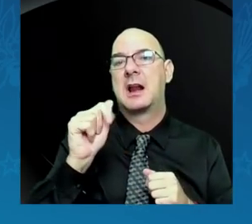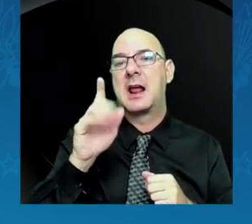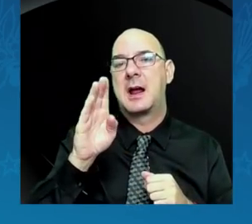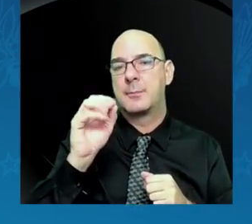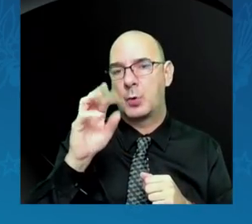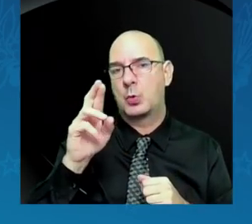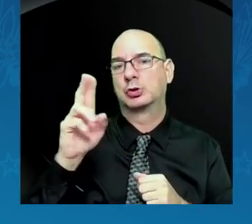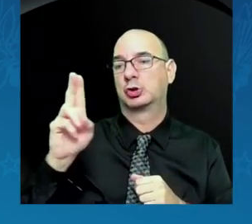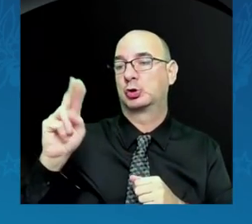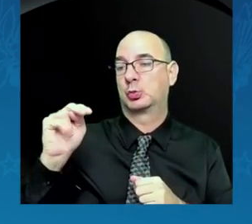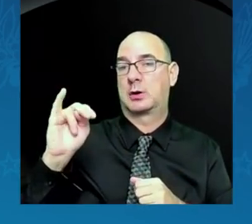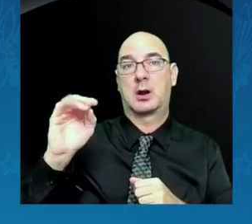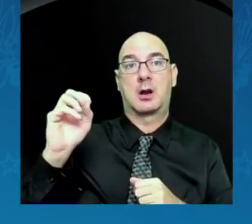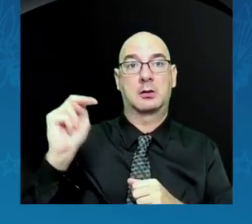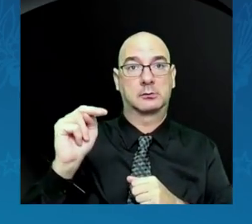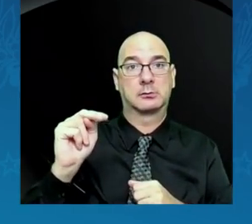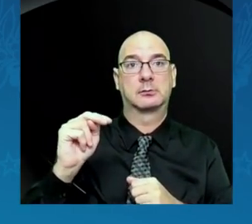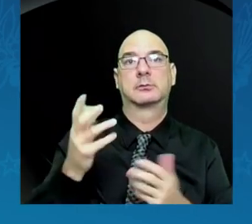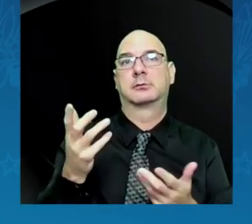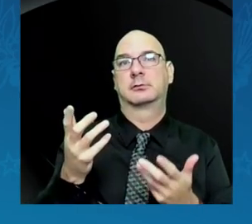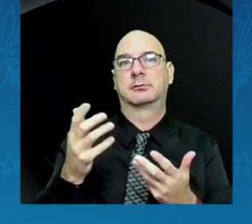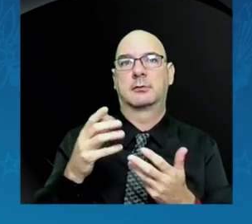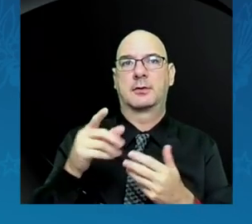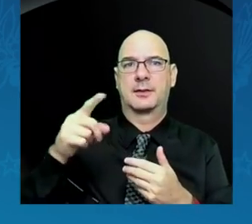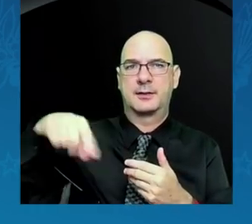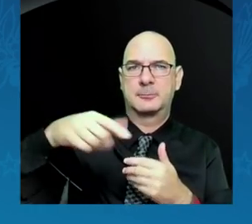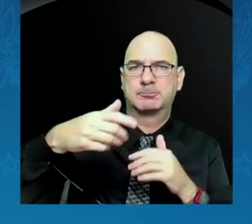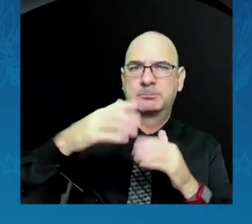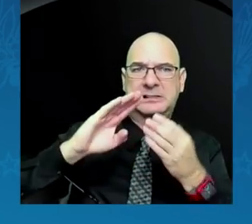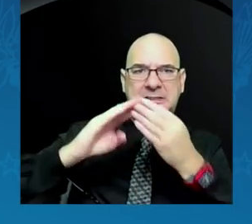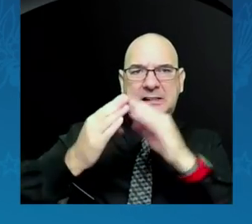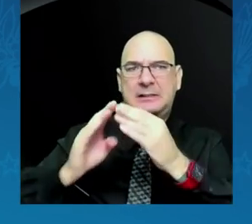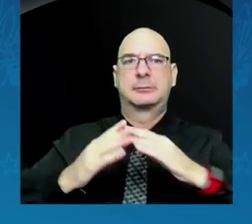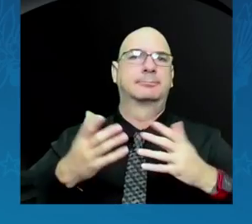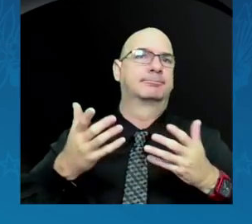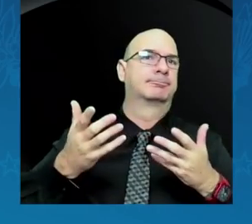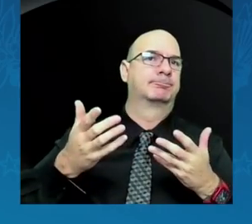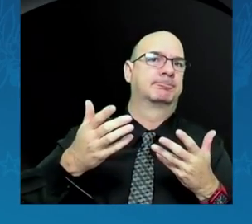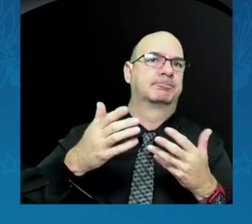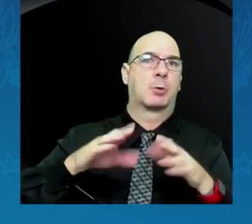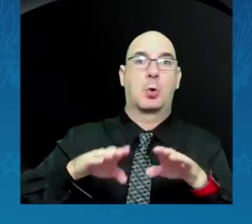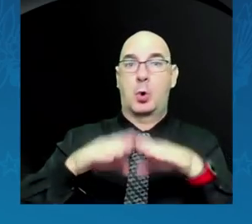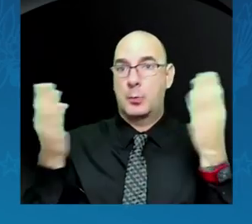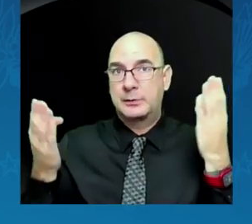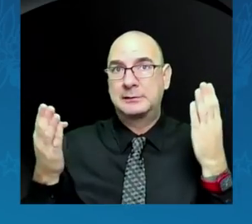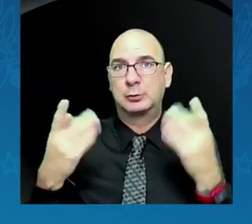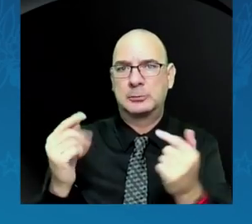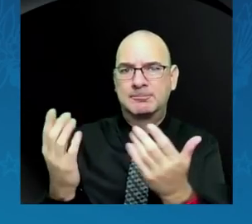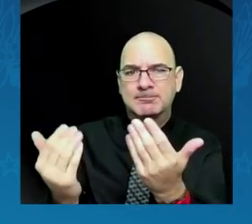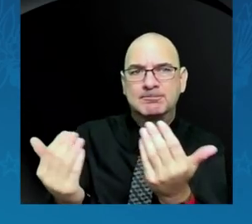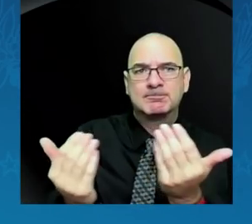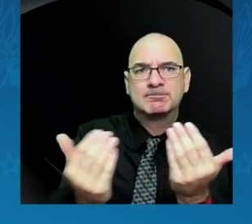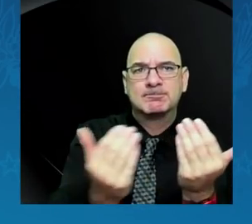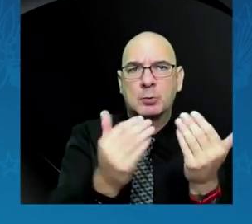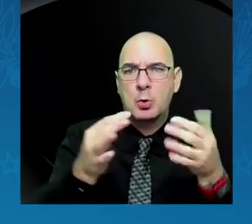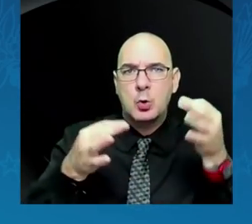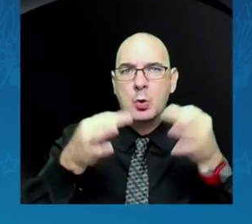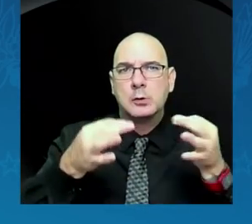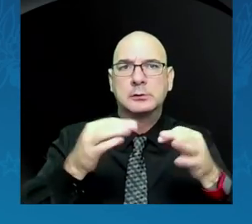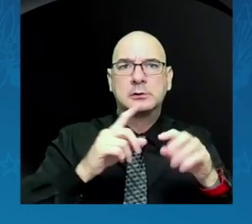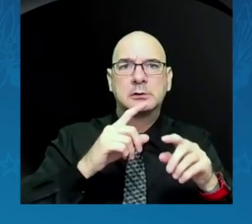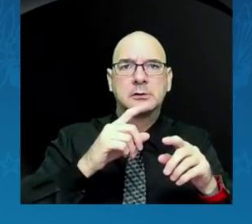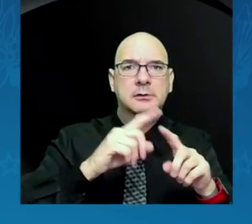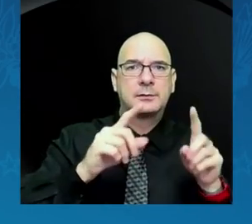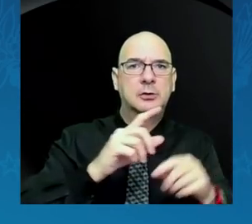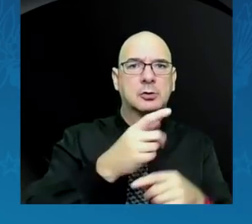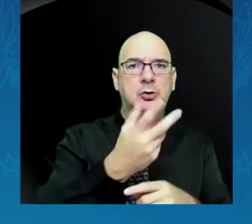back up and extending the hours of our ports. There are actually three I have in mind, Los Angeles, Long Beach, and Savannah. And